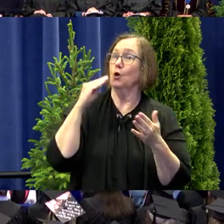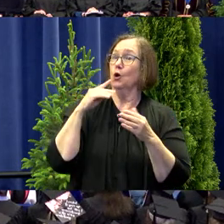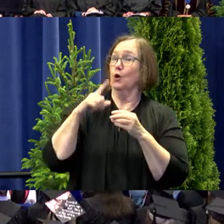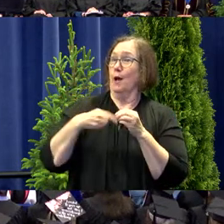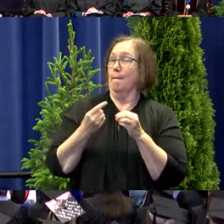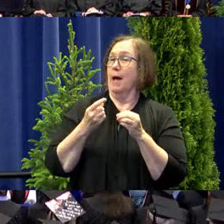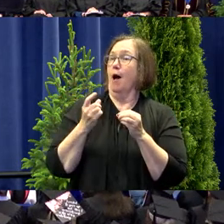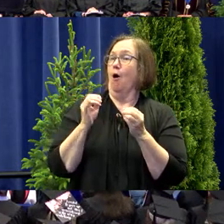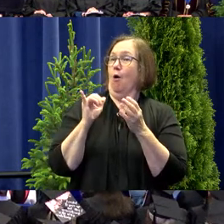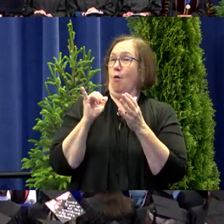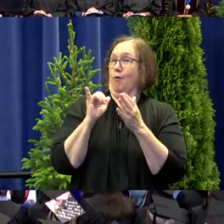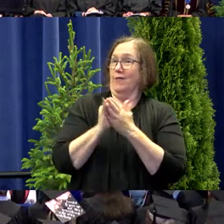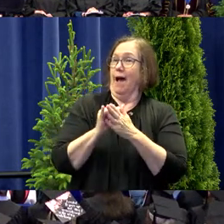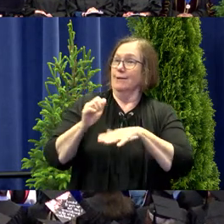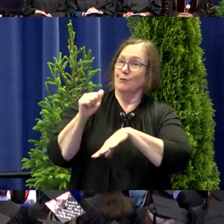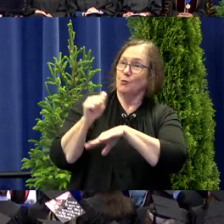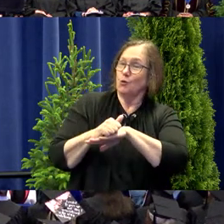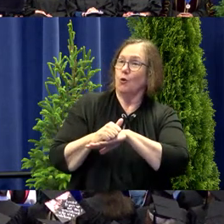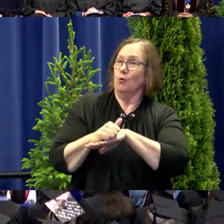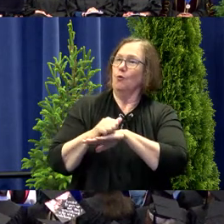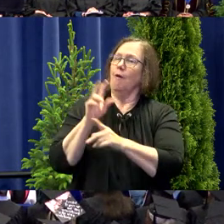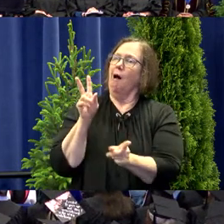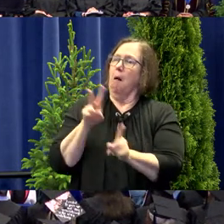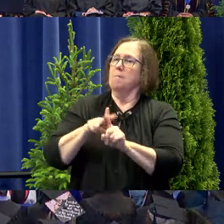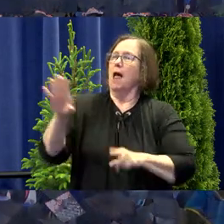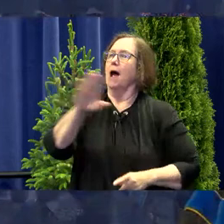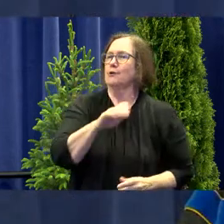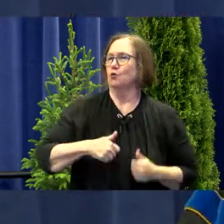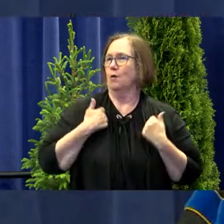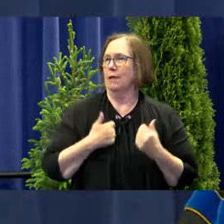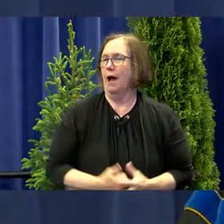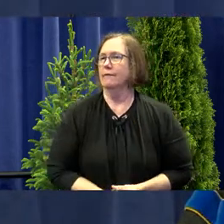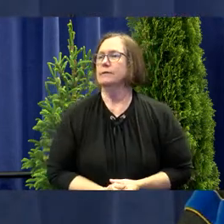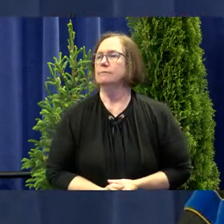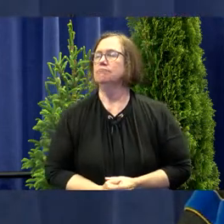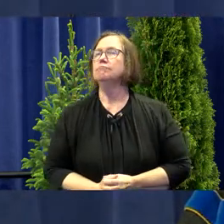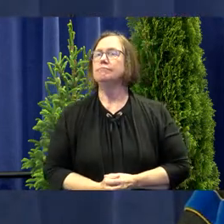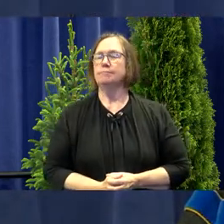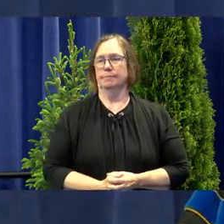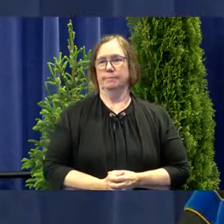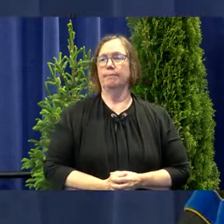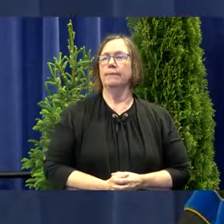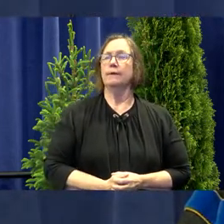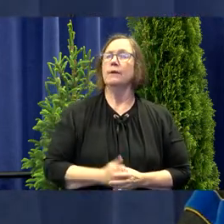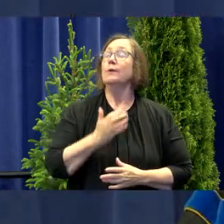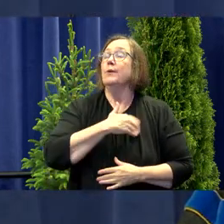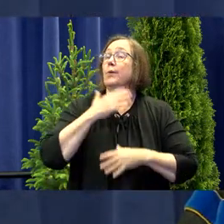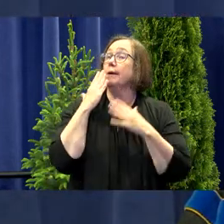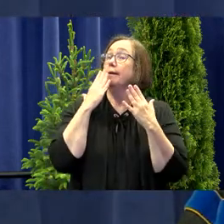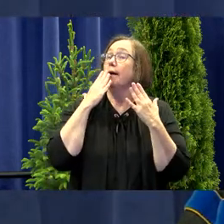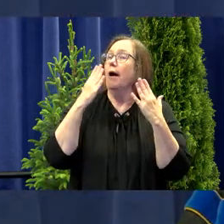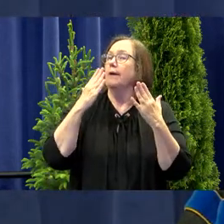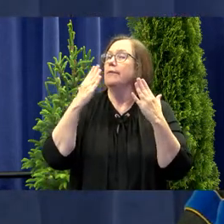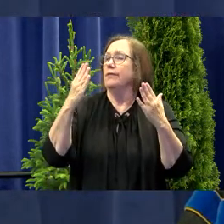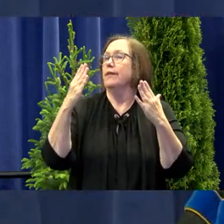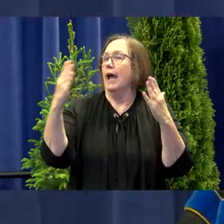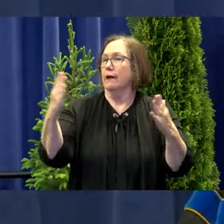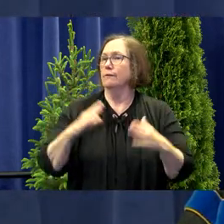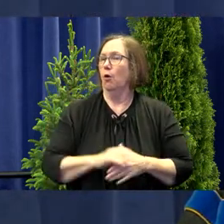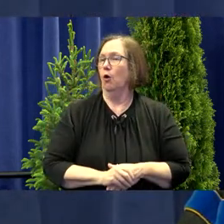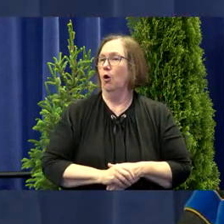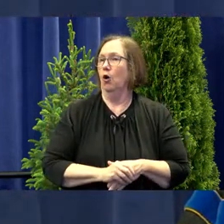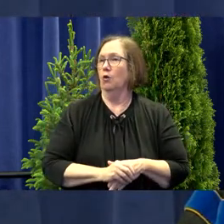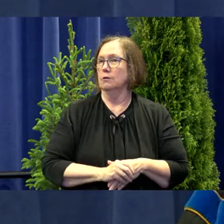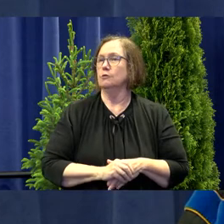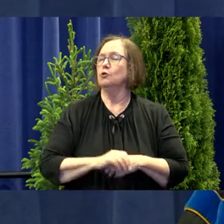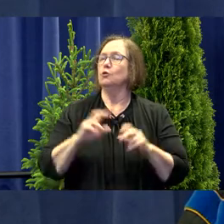timely and meaningful. We offer our gratitude to Istepatipiop Apistotki Natosi, our